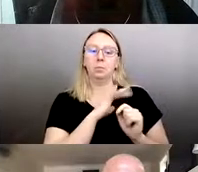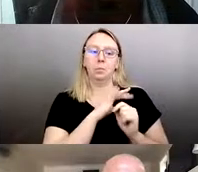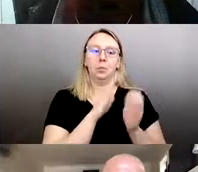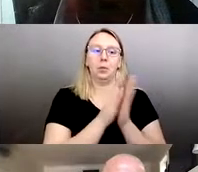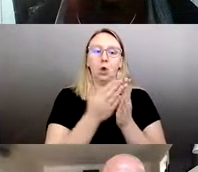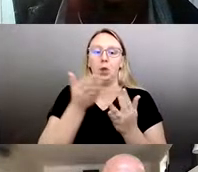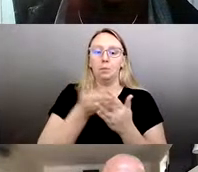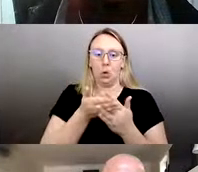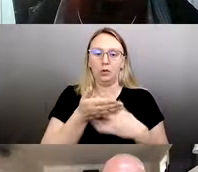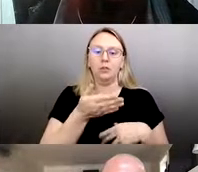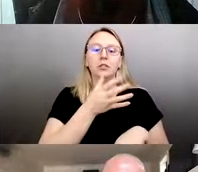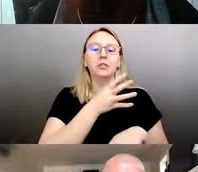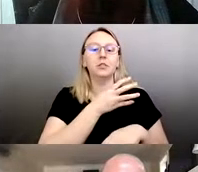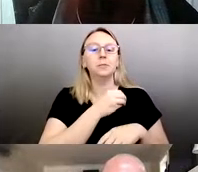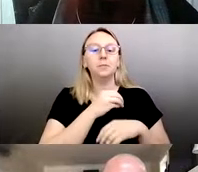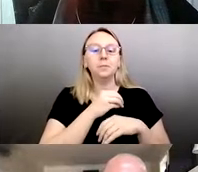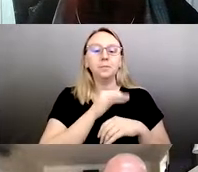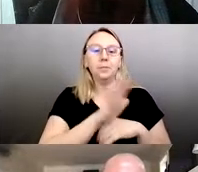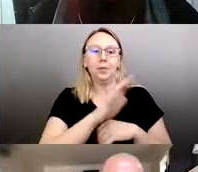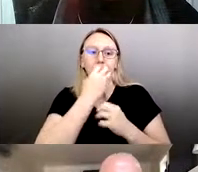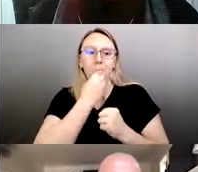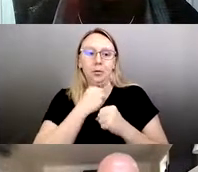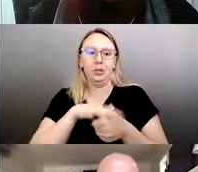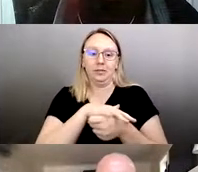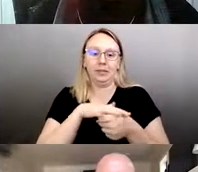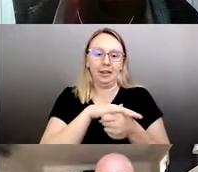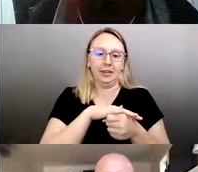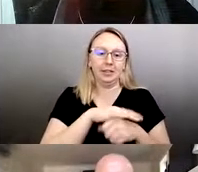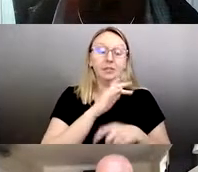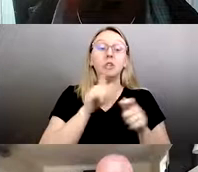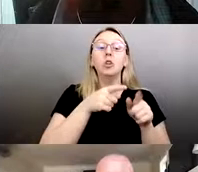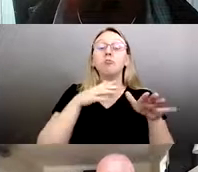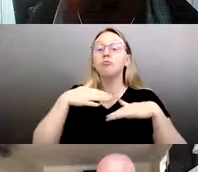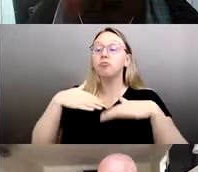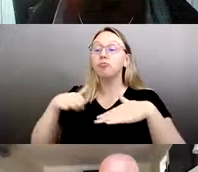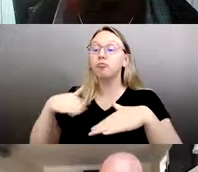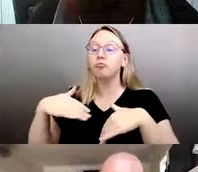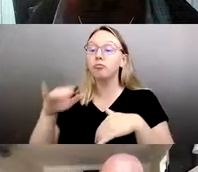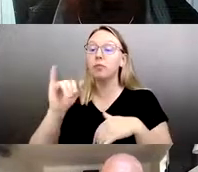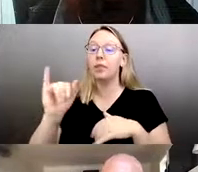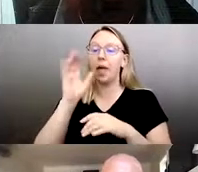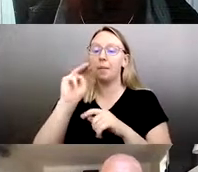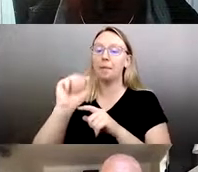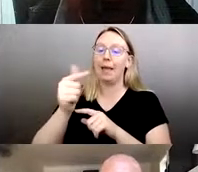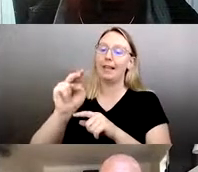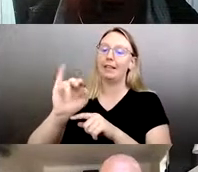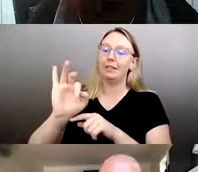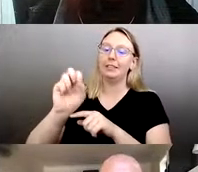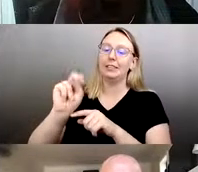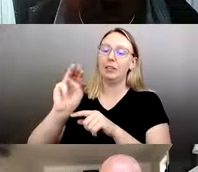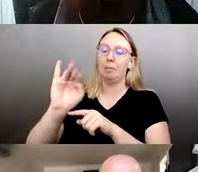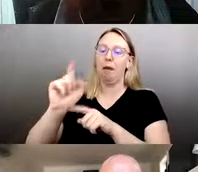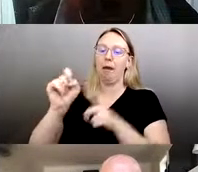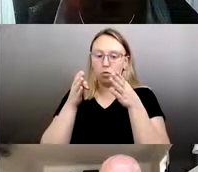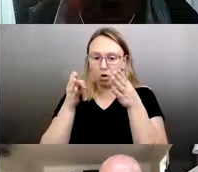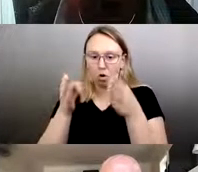parallel to the HAHS network. After strolling up the Magnificent Mile, just a short walk to the Driehaus Collection, a historic house